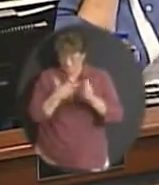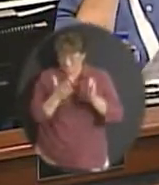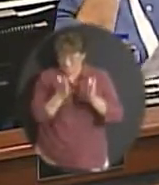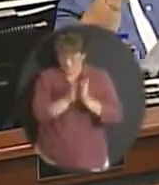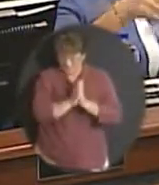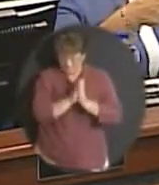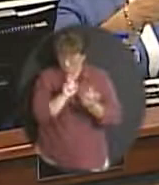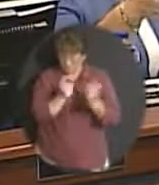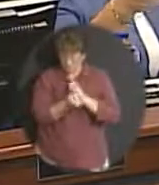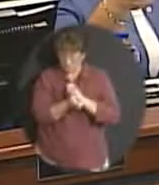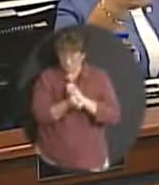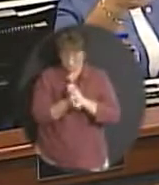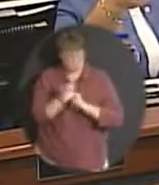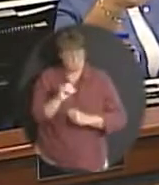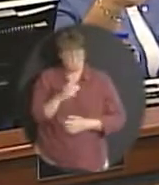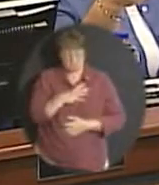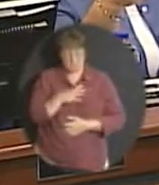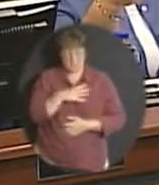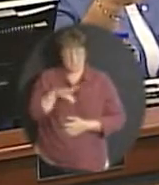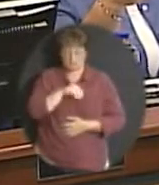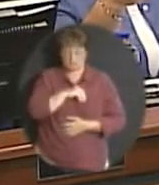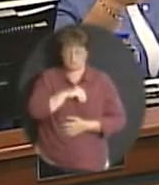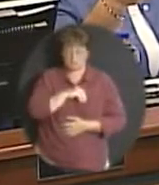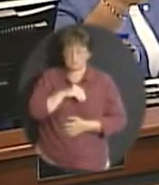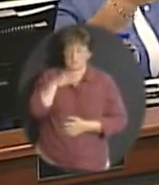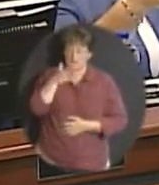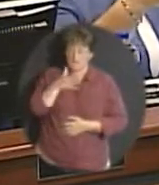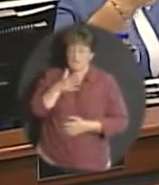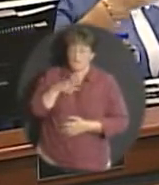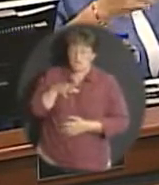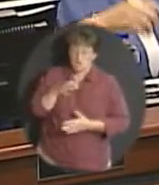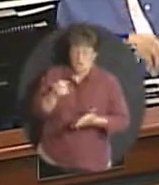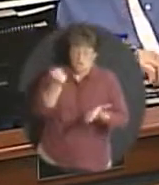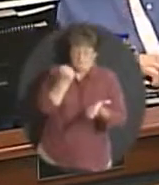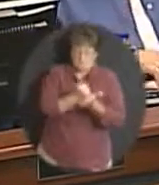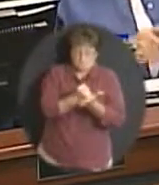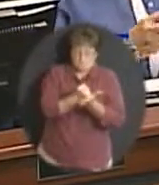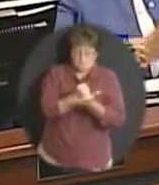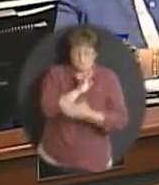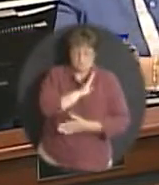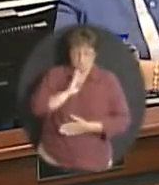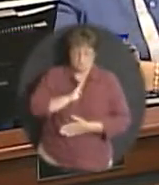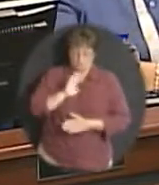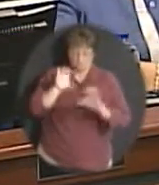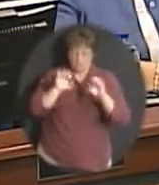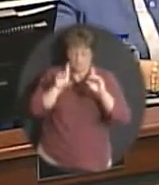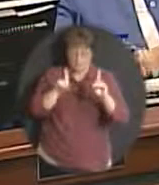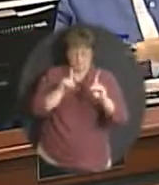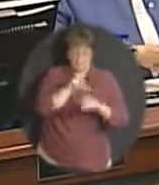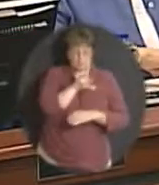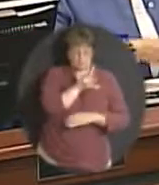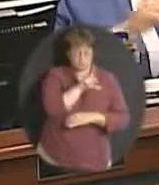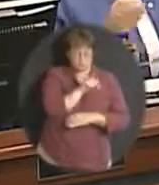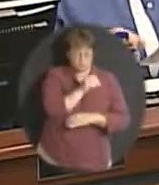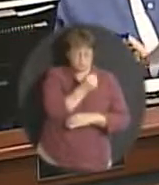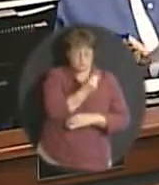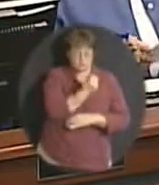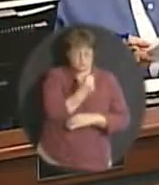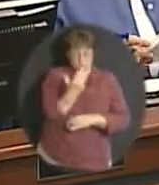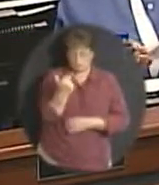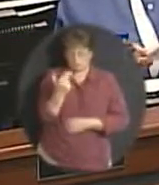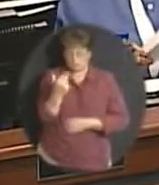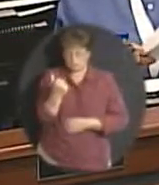All right, then, I would entertain a motion. I move to approve the Board of Education 2012 to 2013 committee assignments as